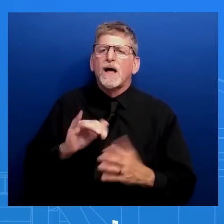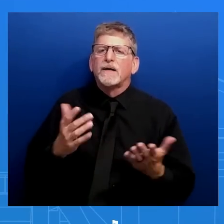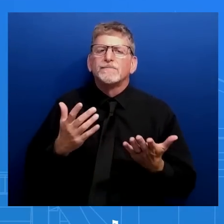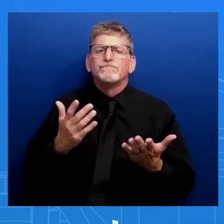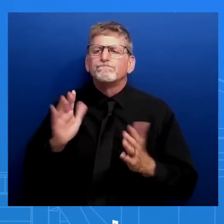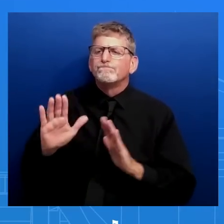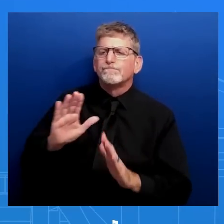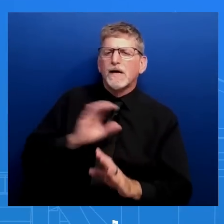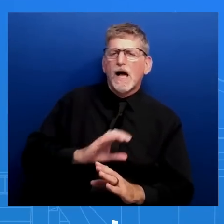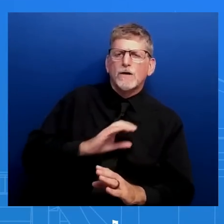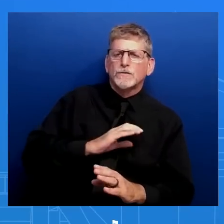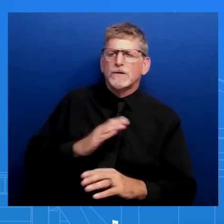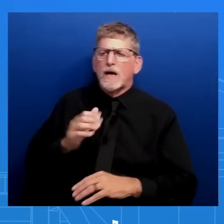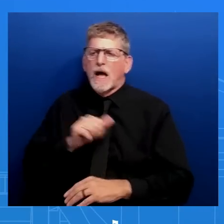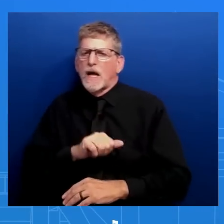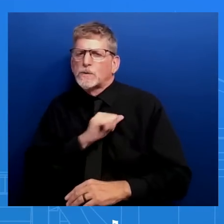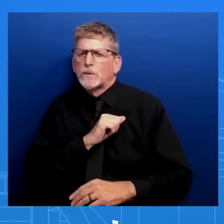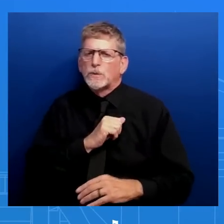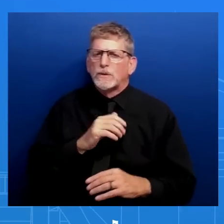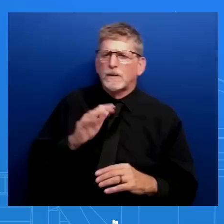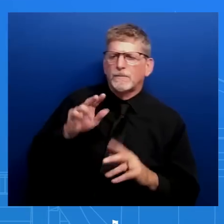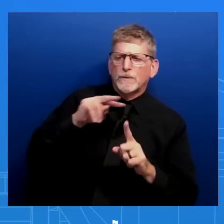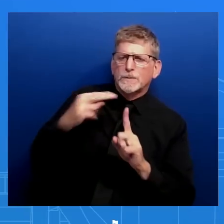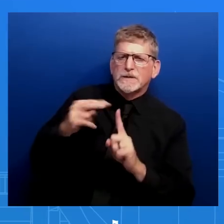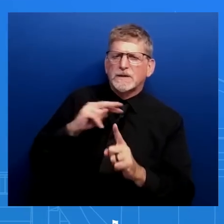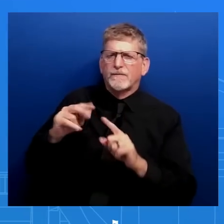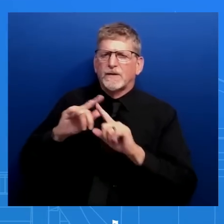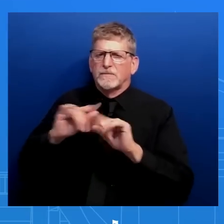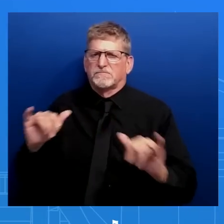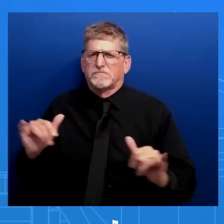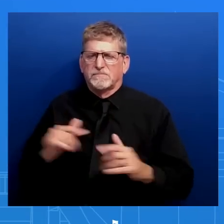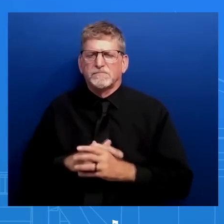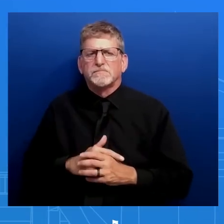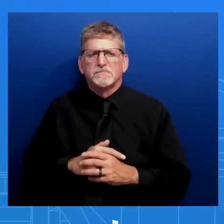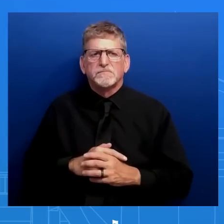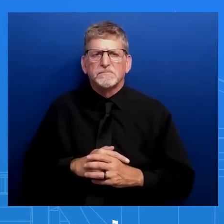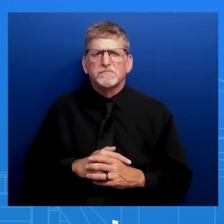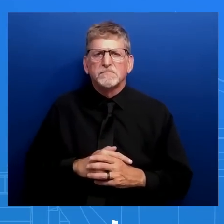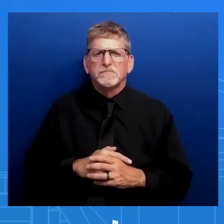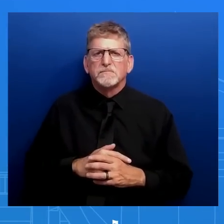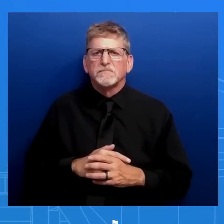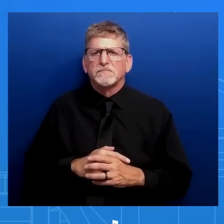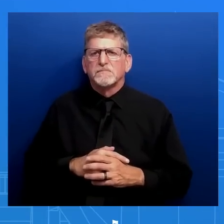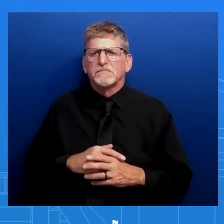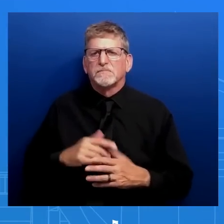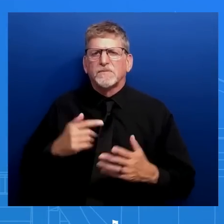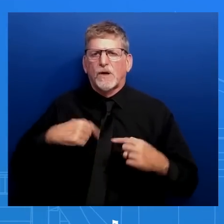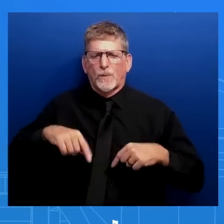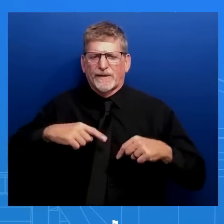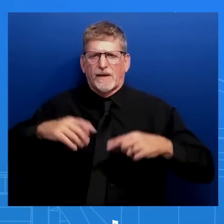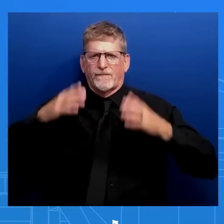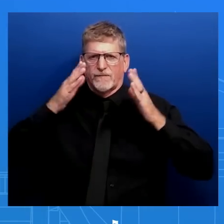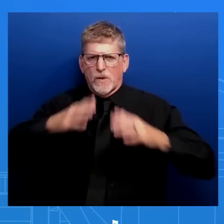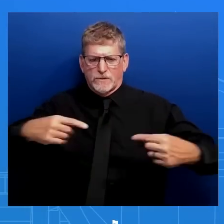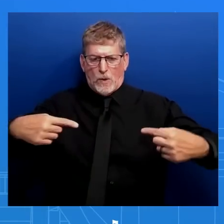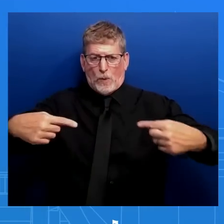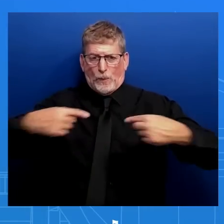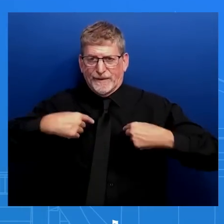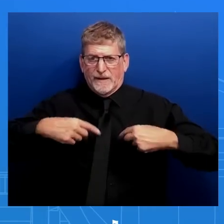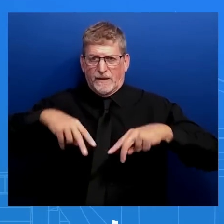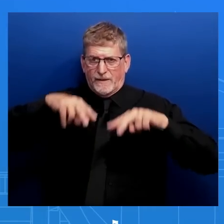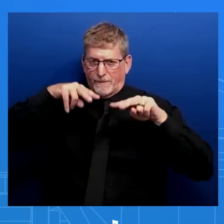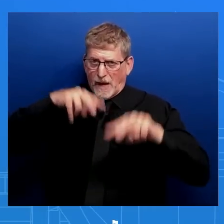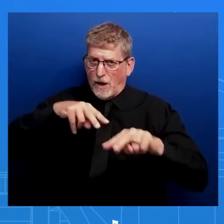perspectives. They can speak for themselves. We've been very focused on how we're looking at this and how we're tracking things.